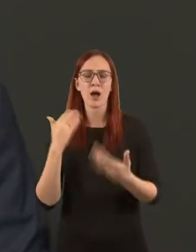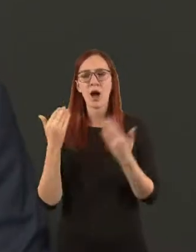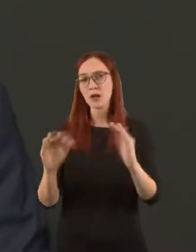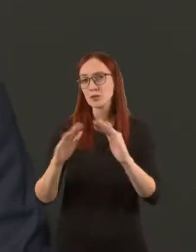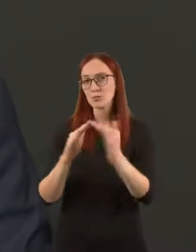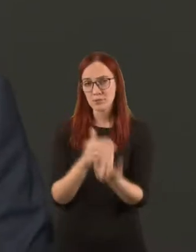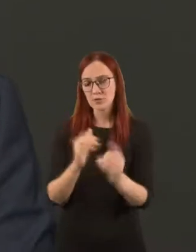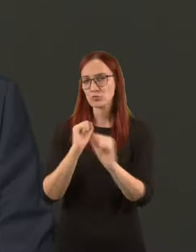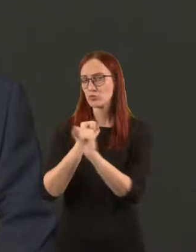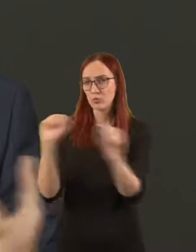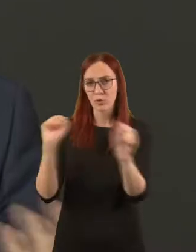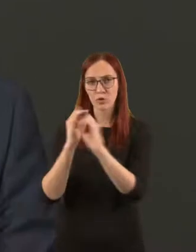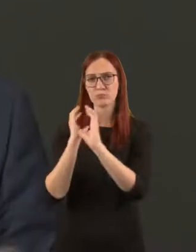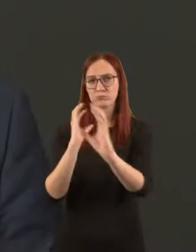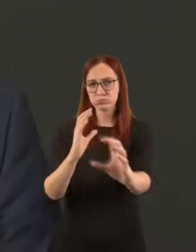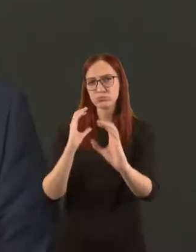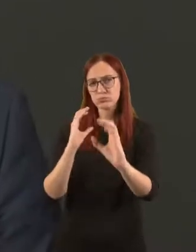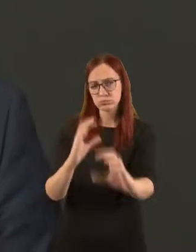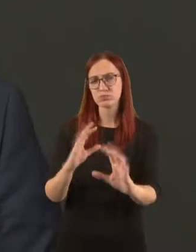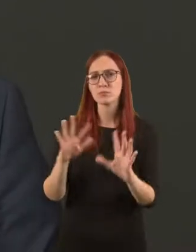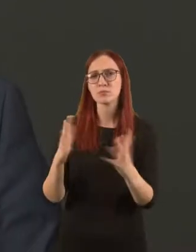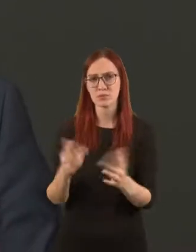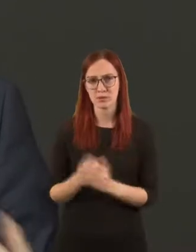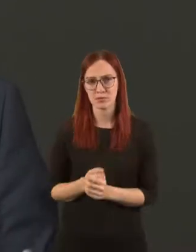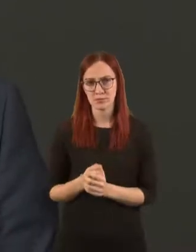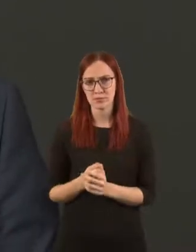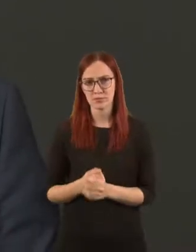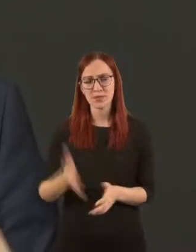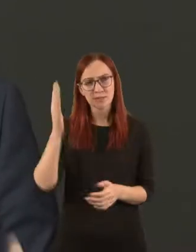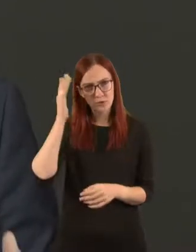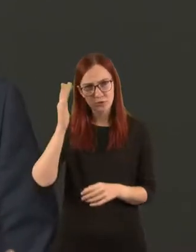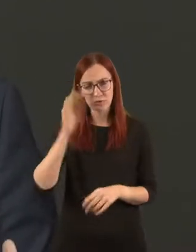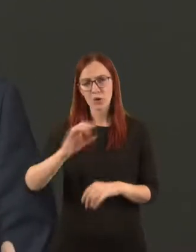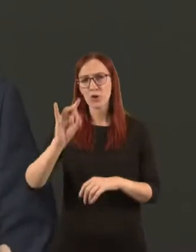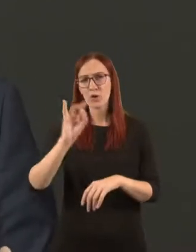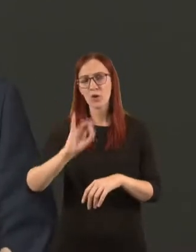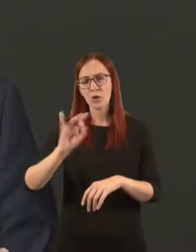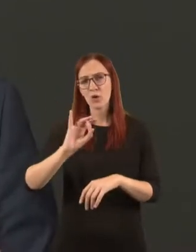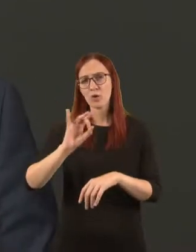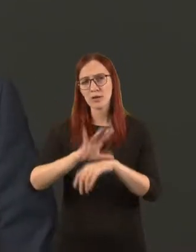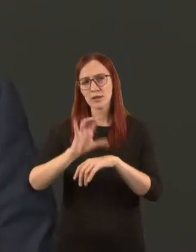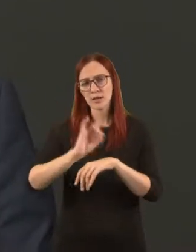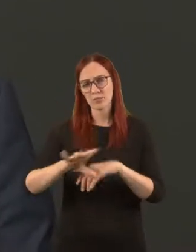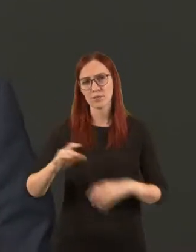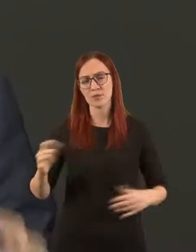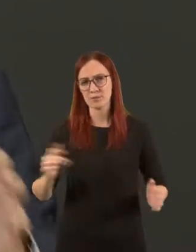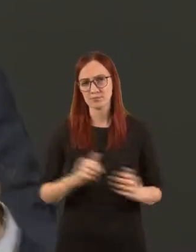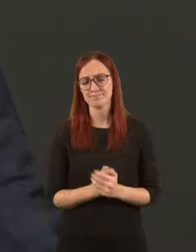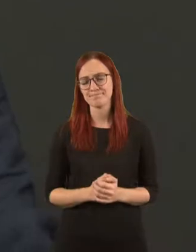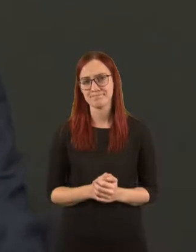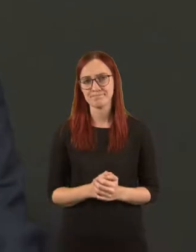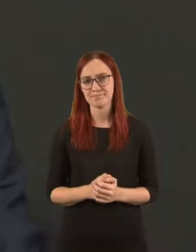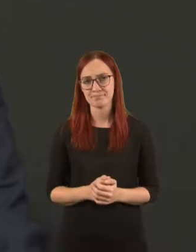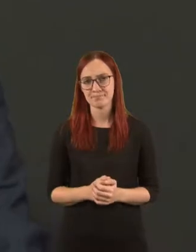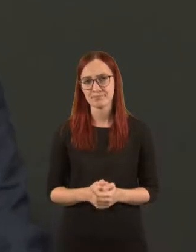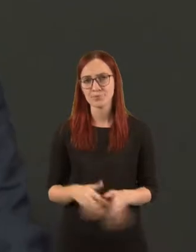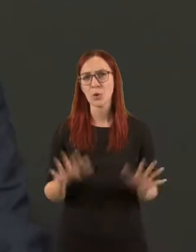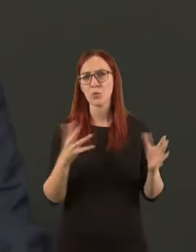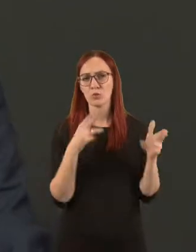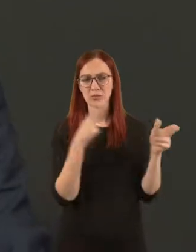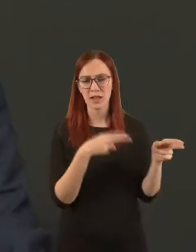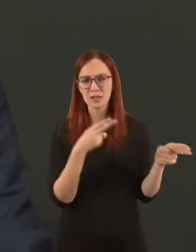the infrastructure so that it is easier to travel within the city, or to prohibit or